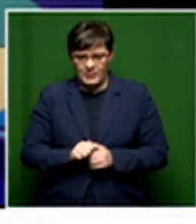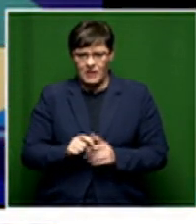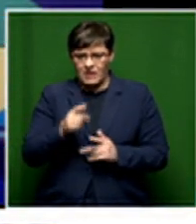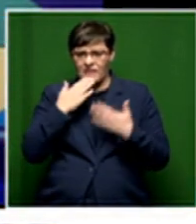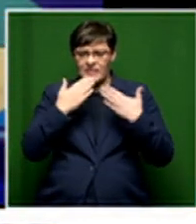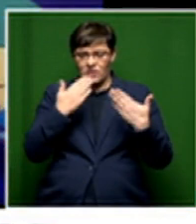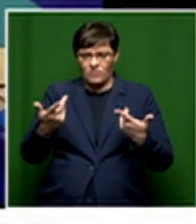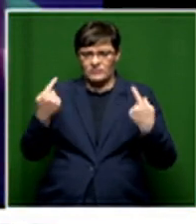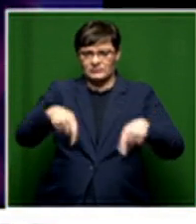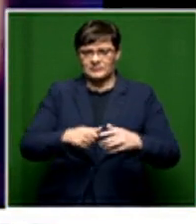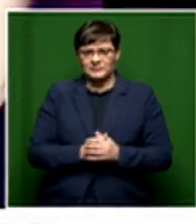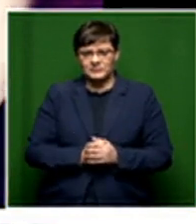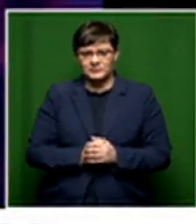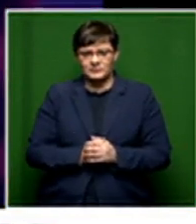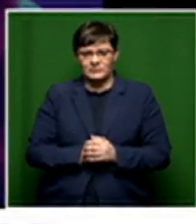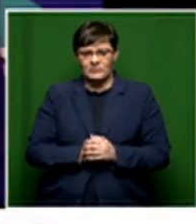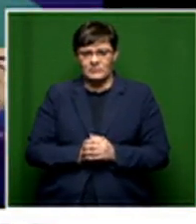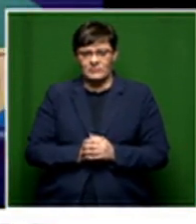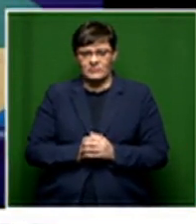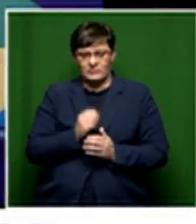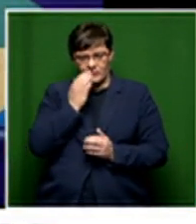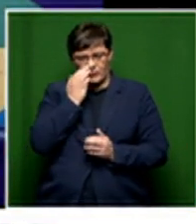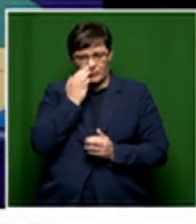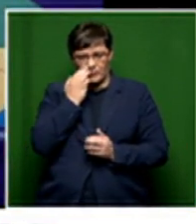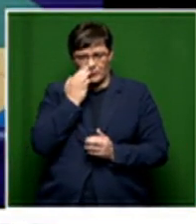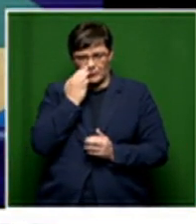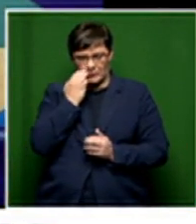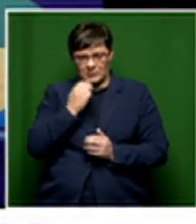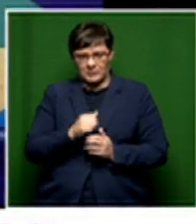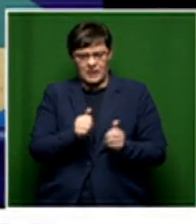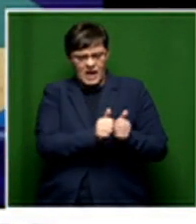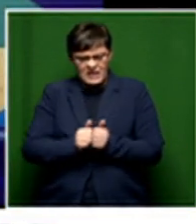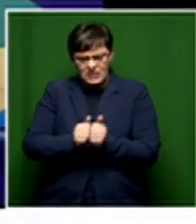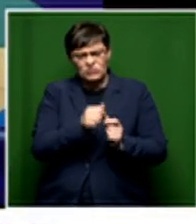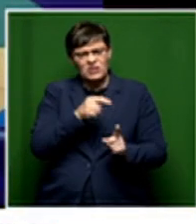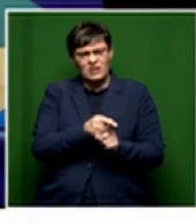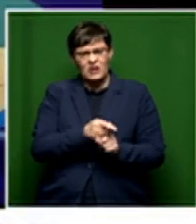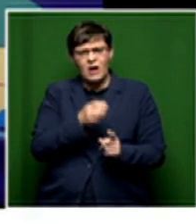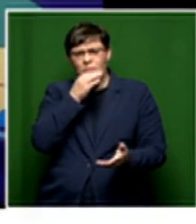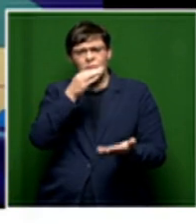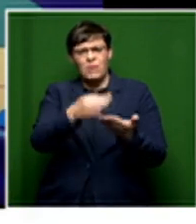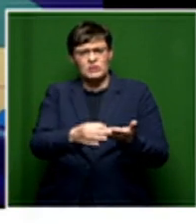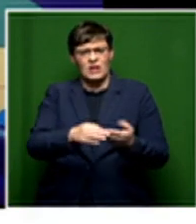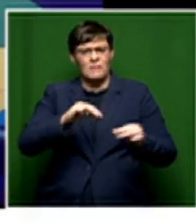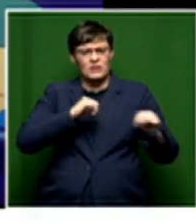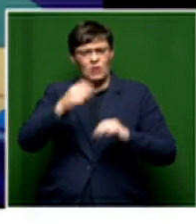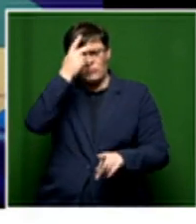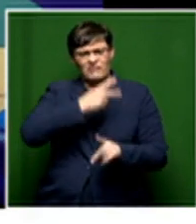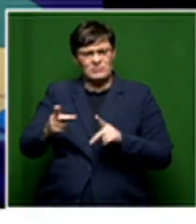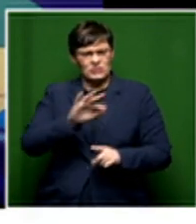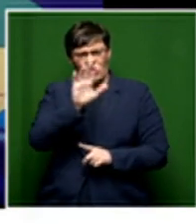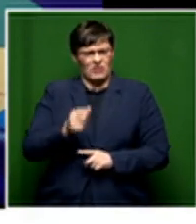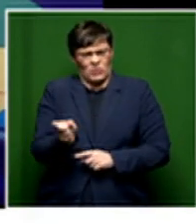good morning. Thanks for having me on. Give us some background into what the Association of Proposal Management Professionals South Africa is